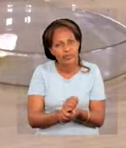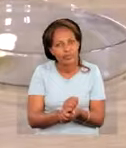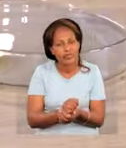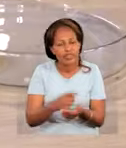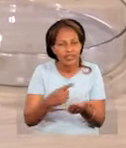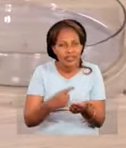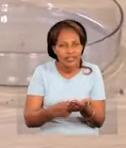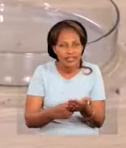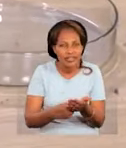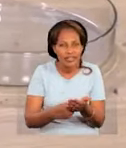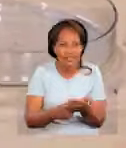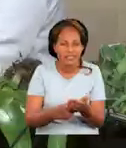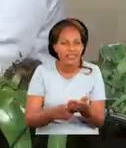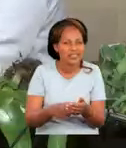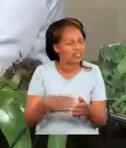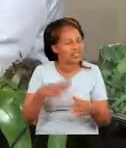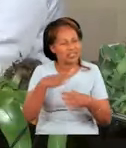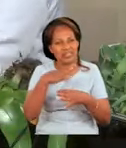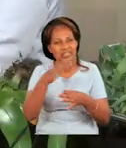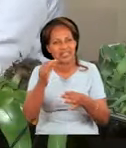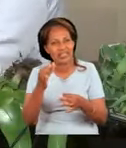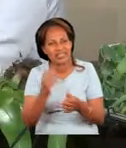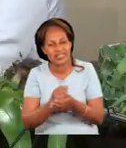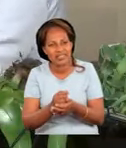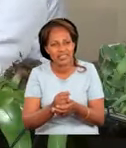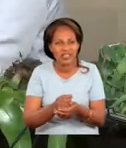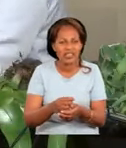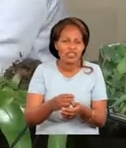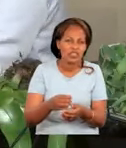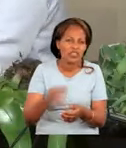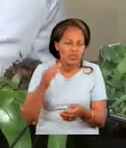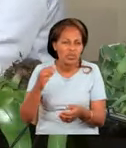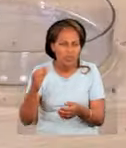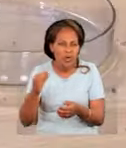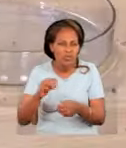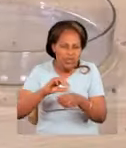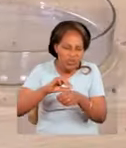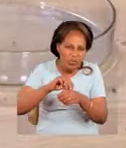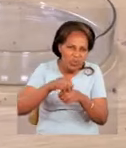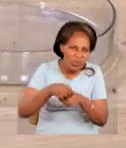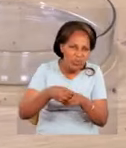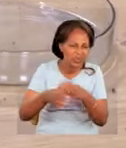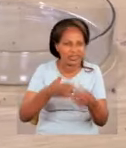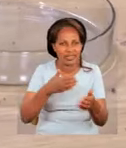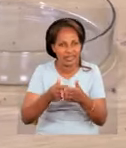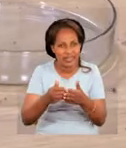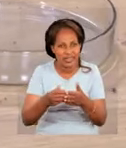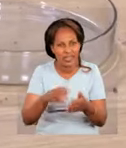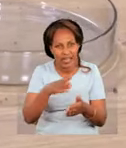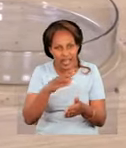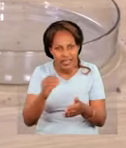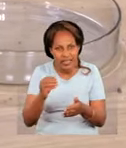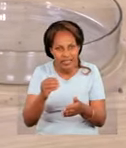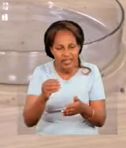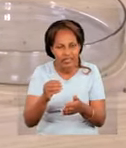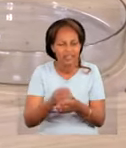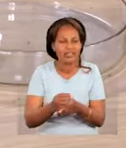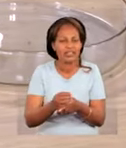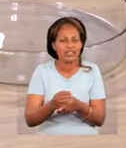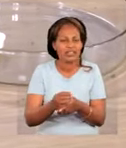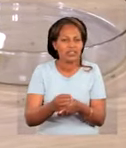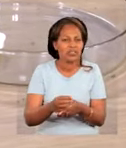This is interesting. Some seeds remove easily and some seeds